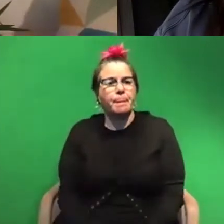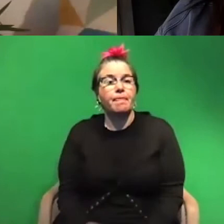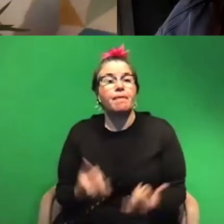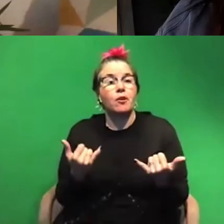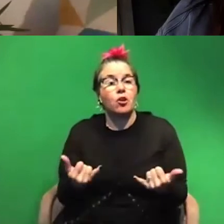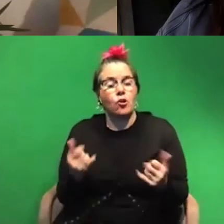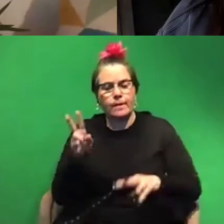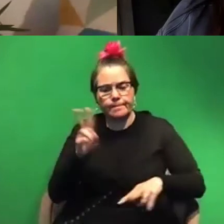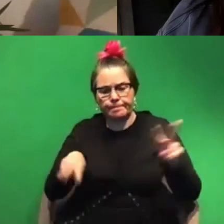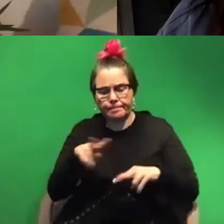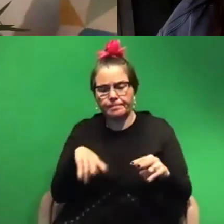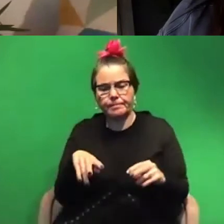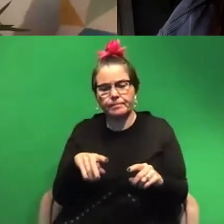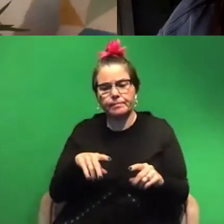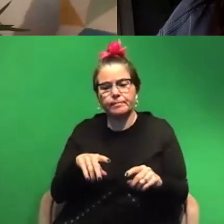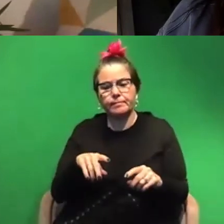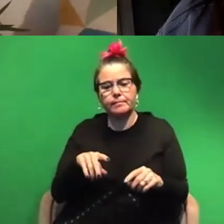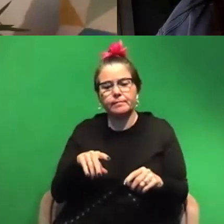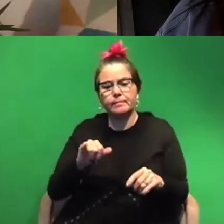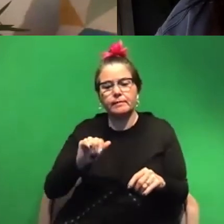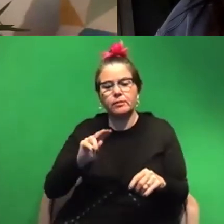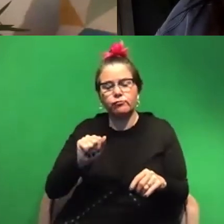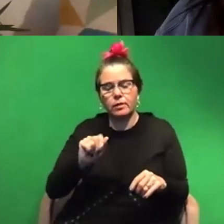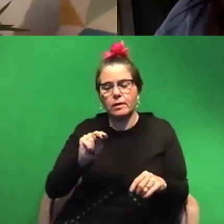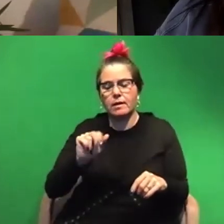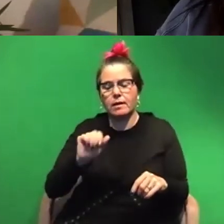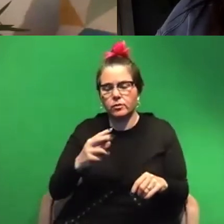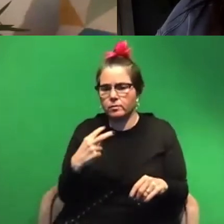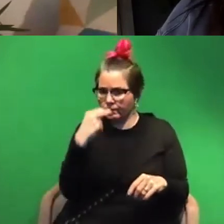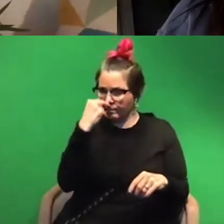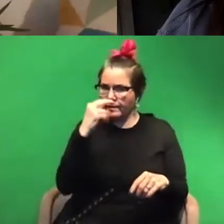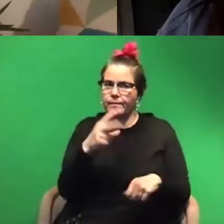looking at an intranasal vaccine. So can we